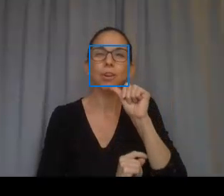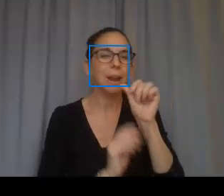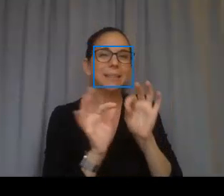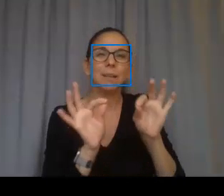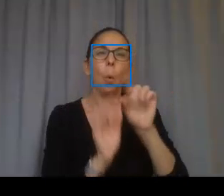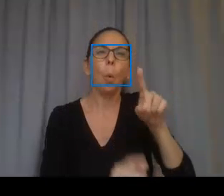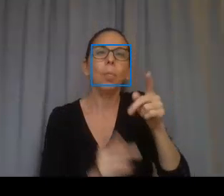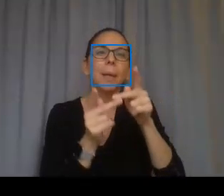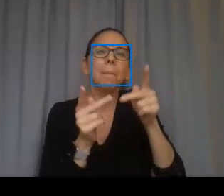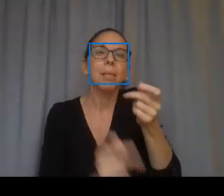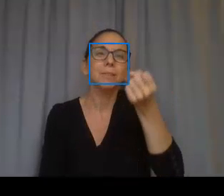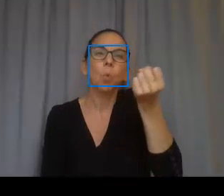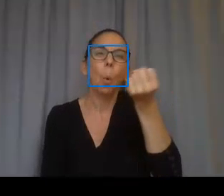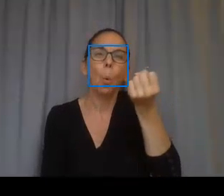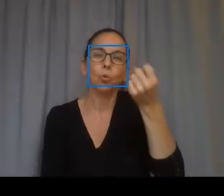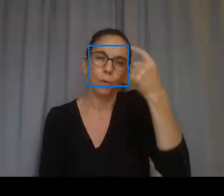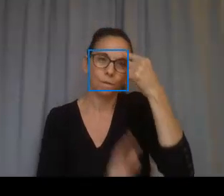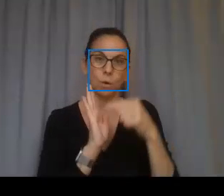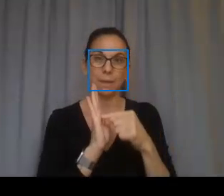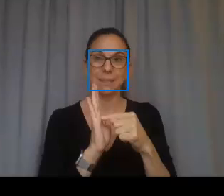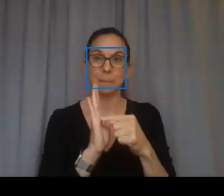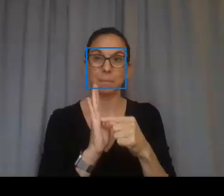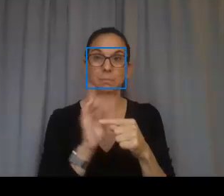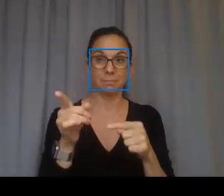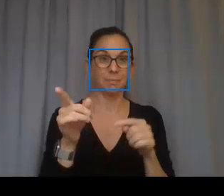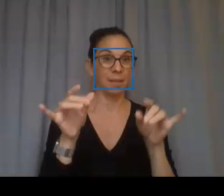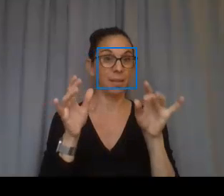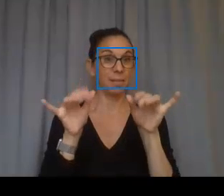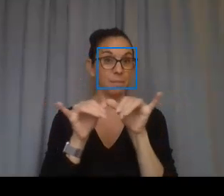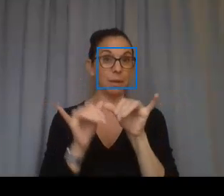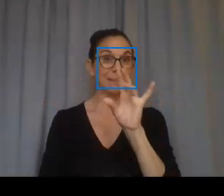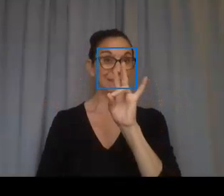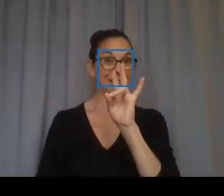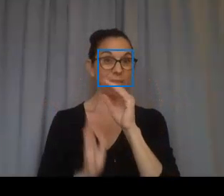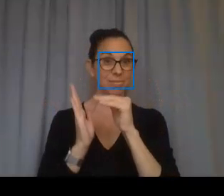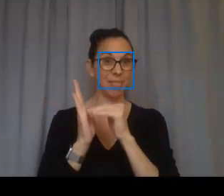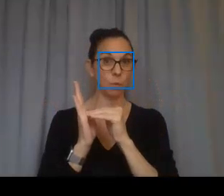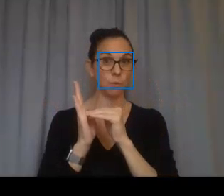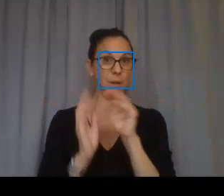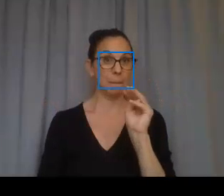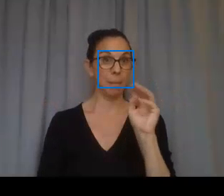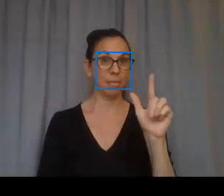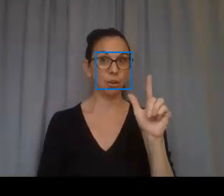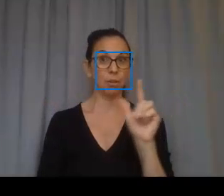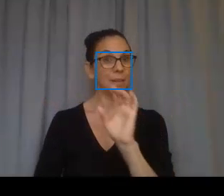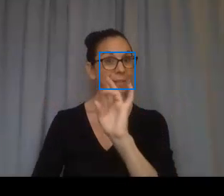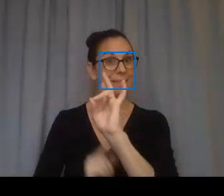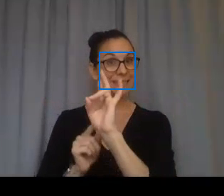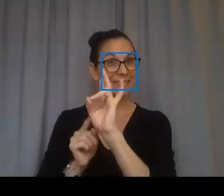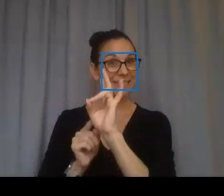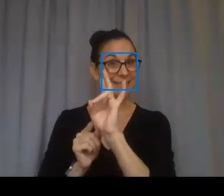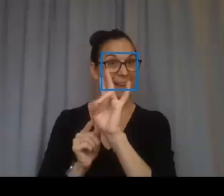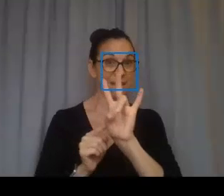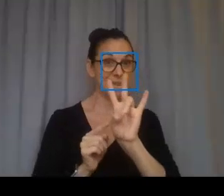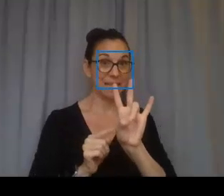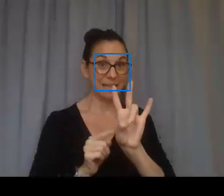only placeholders. For example, in the measurement 7,000 milliliters, the 7